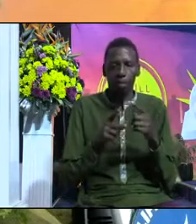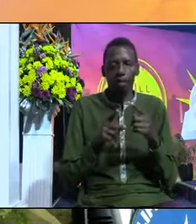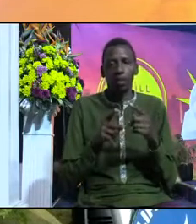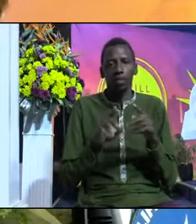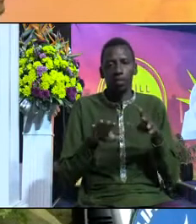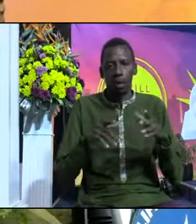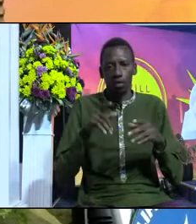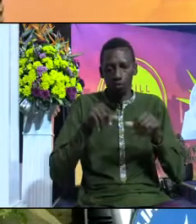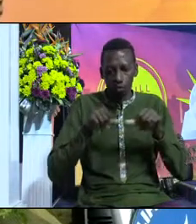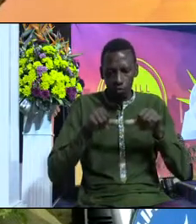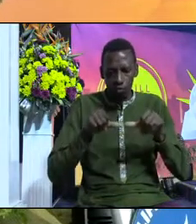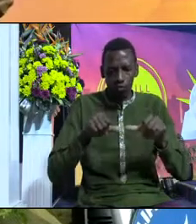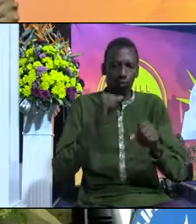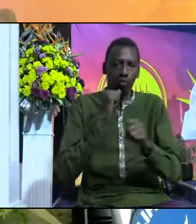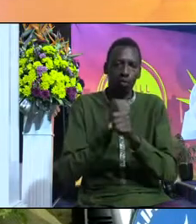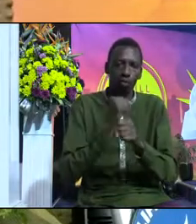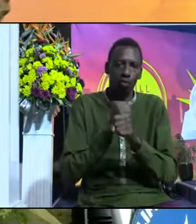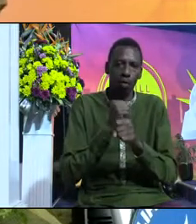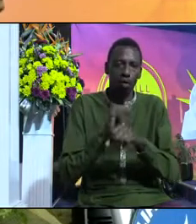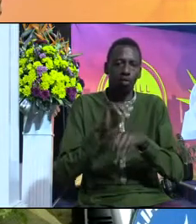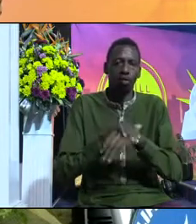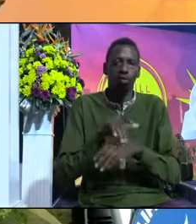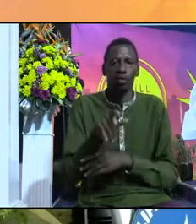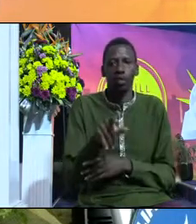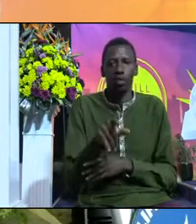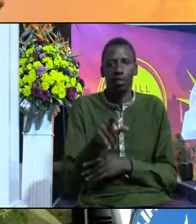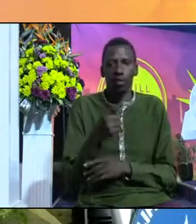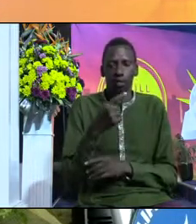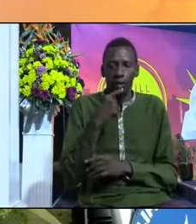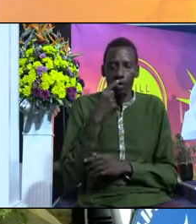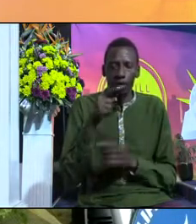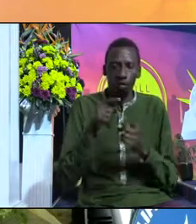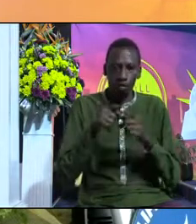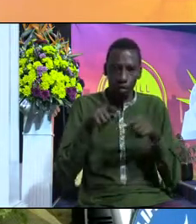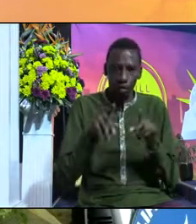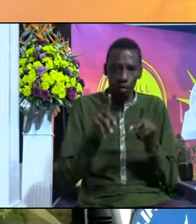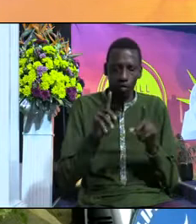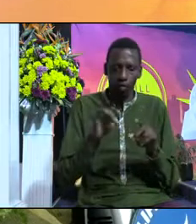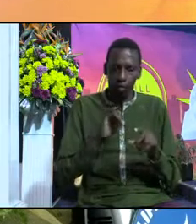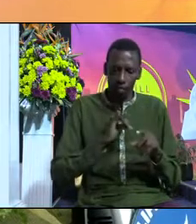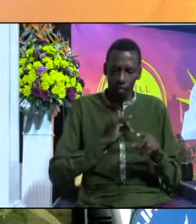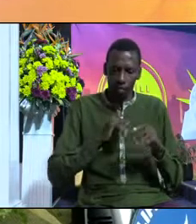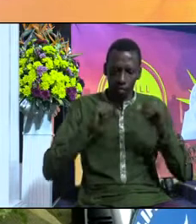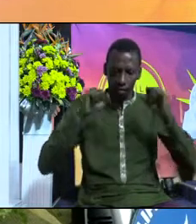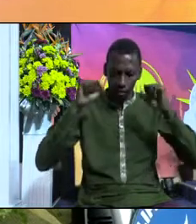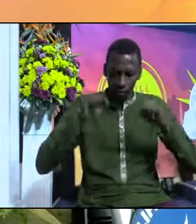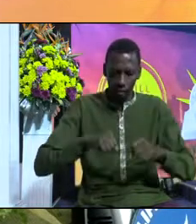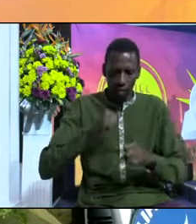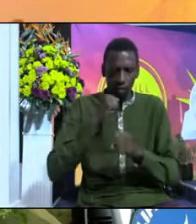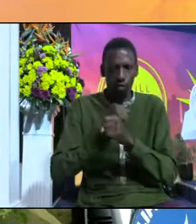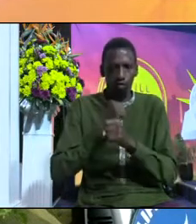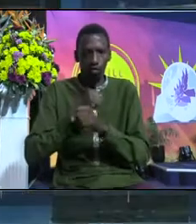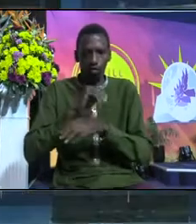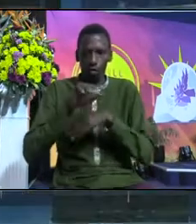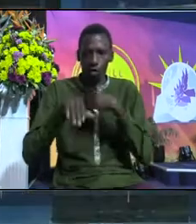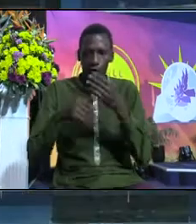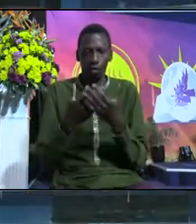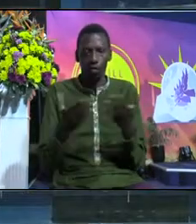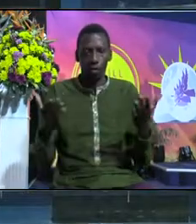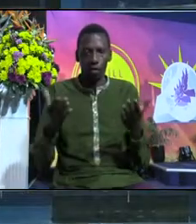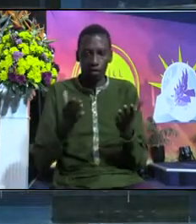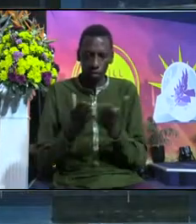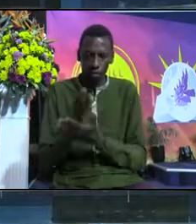kept working at it. Saying to yourself, I can do all things through Christ